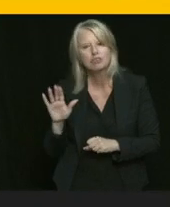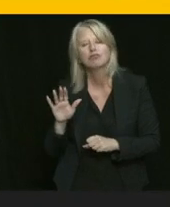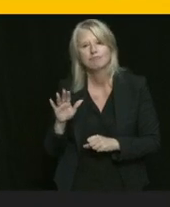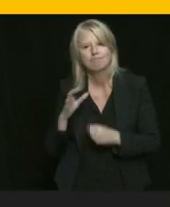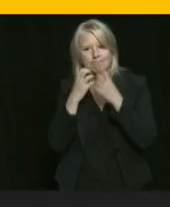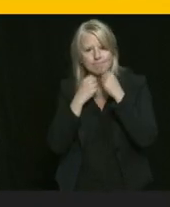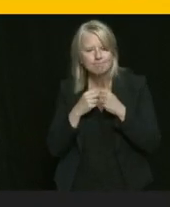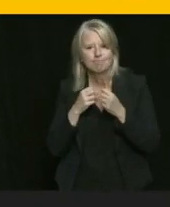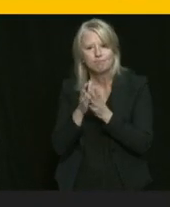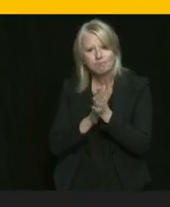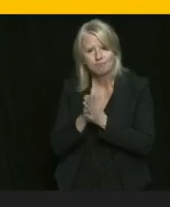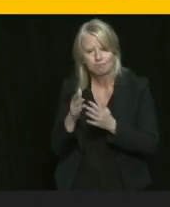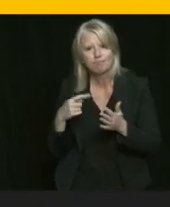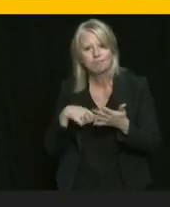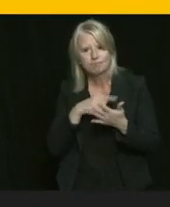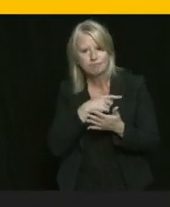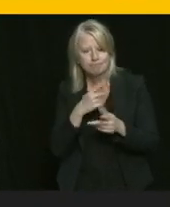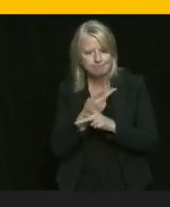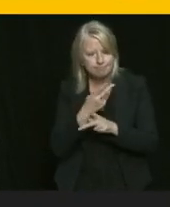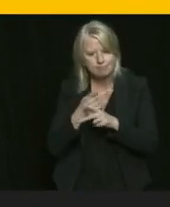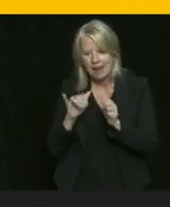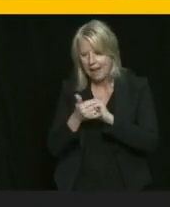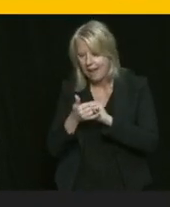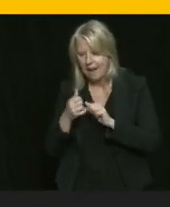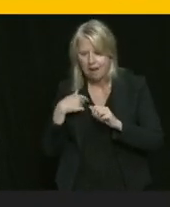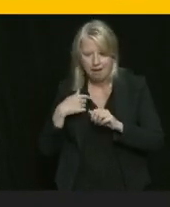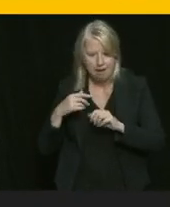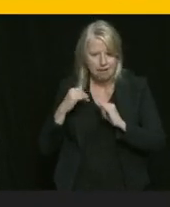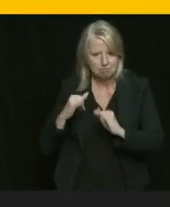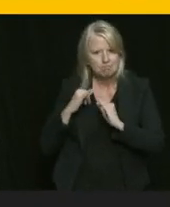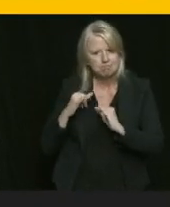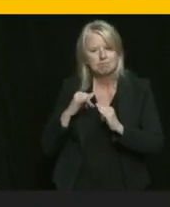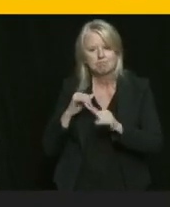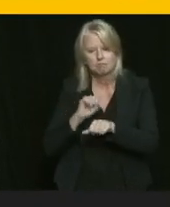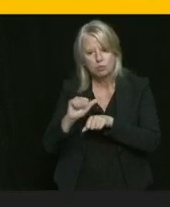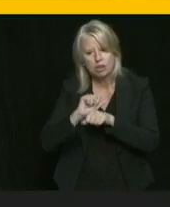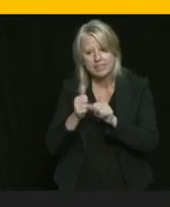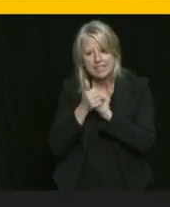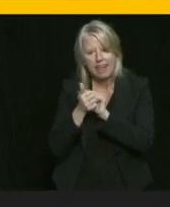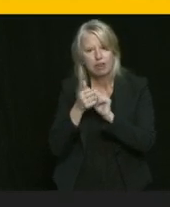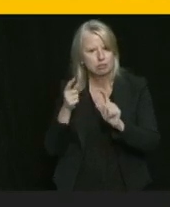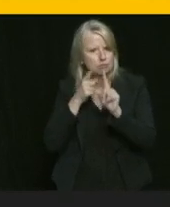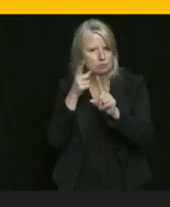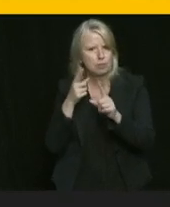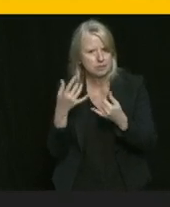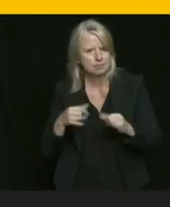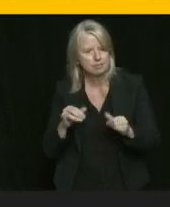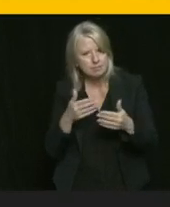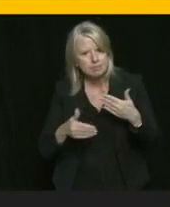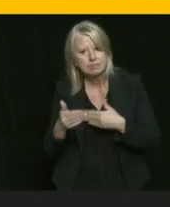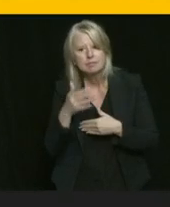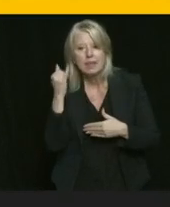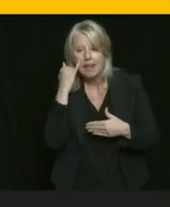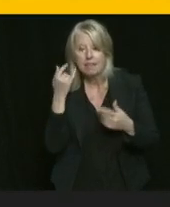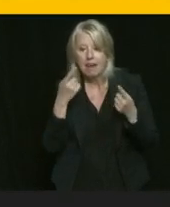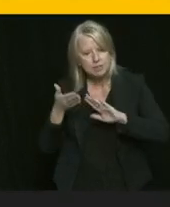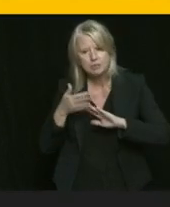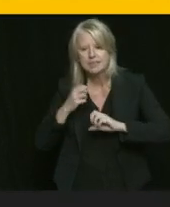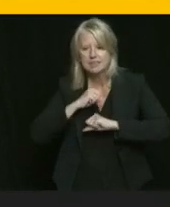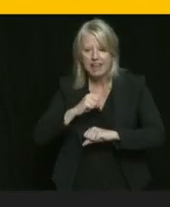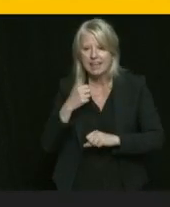to look for middle ground and common interests that we can work towards together. If there is a change on Tuesday,